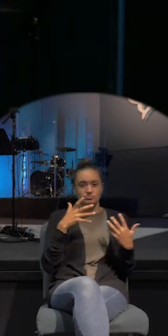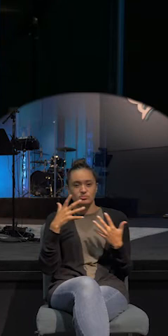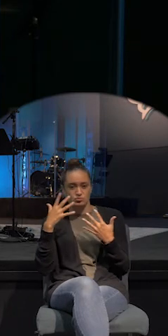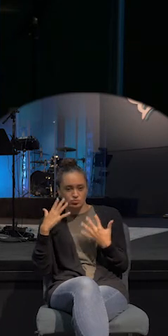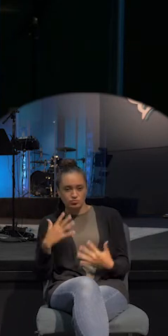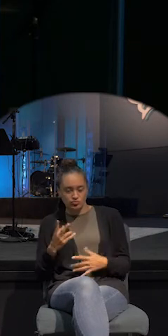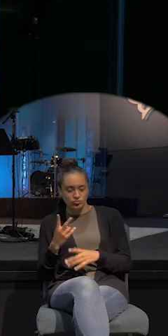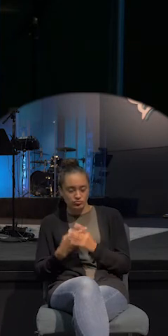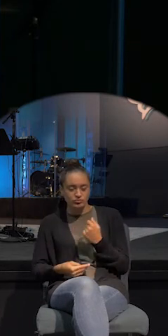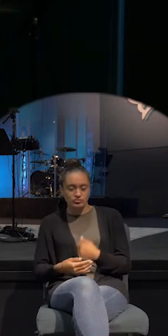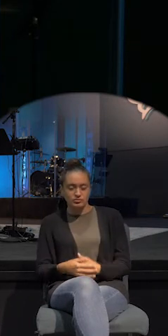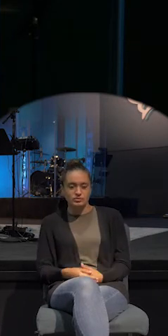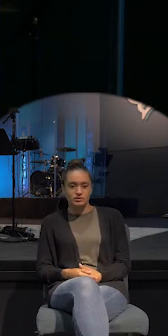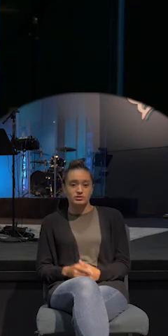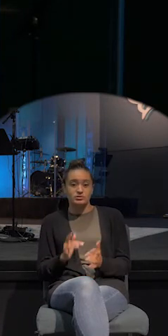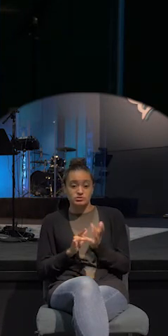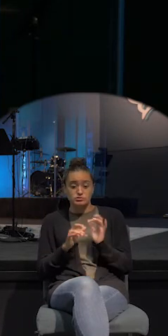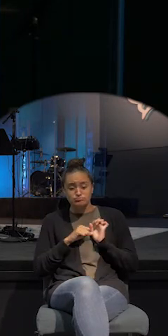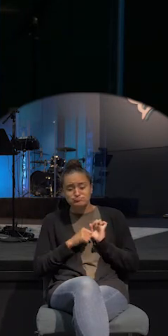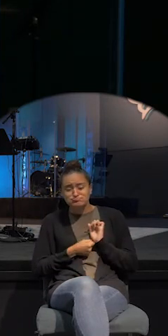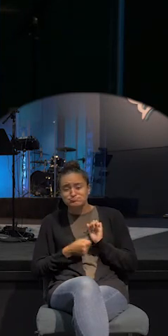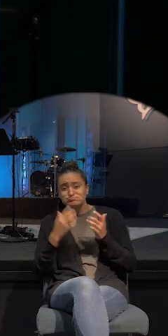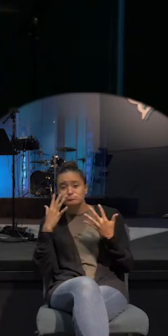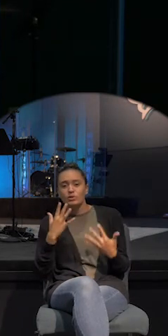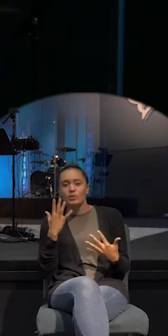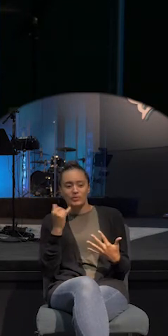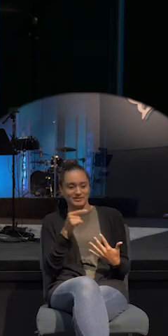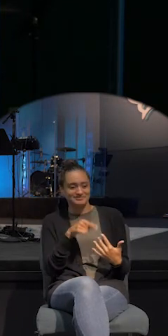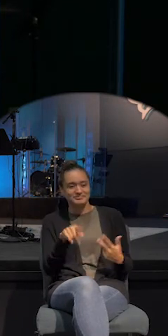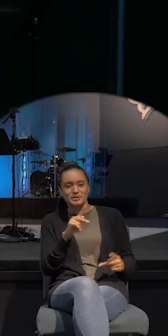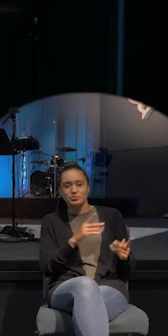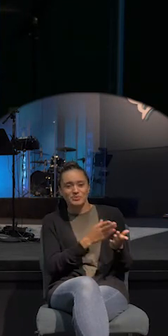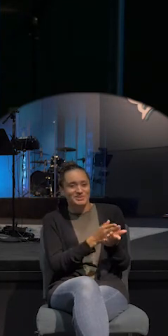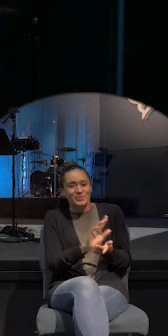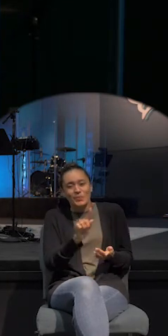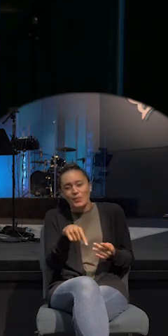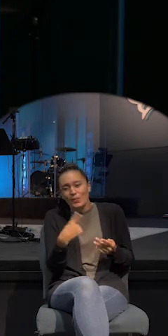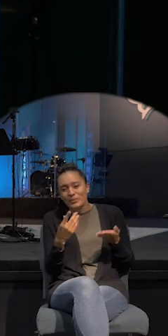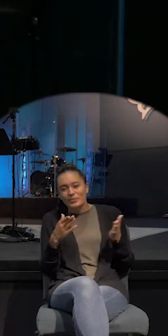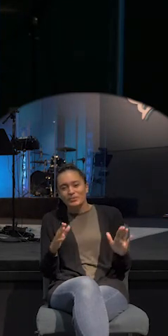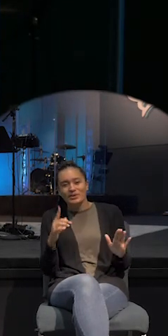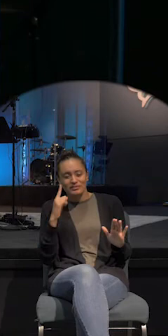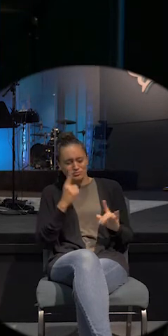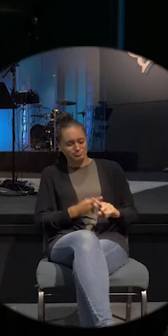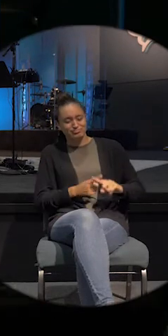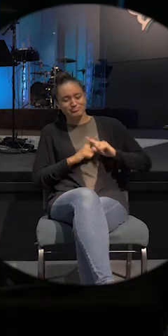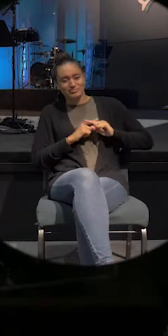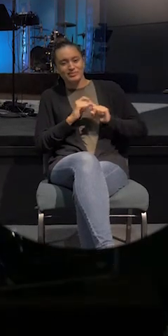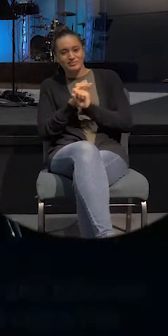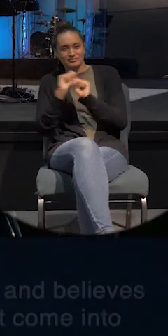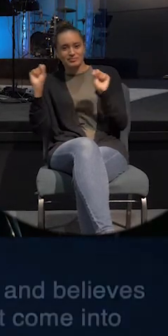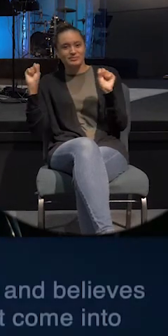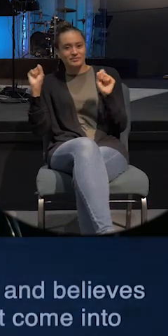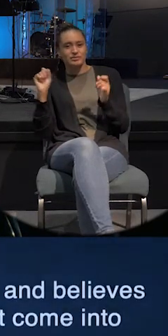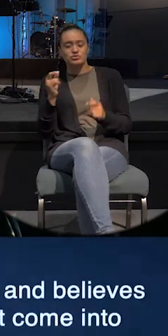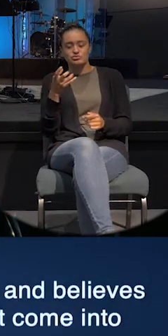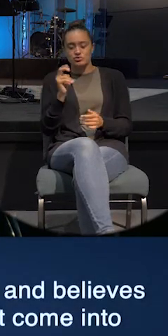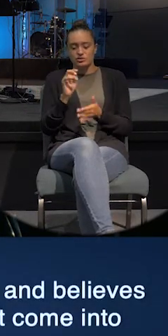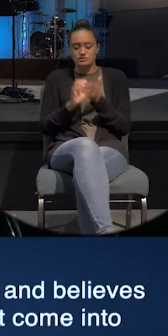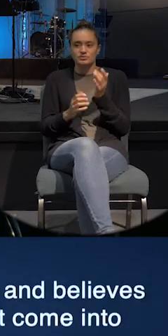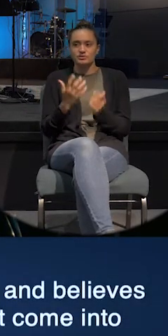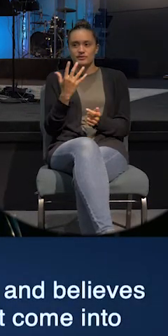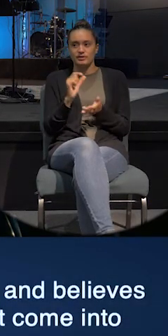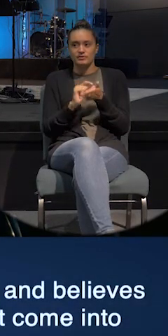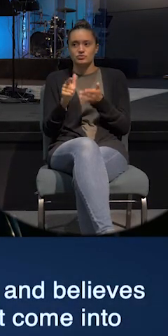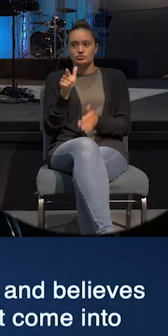grieved. He was grieved because they were rejecting the only way to salvation. In John 5:24, "Most assuredly I